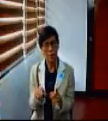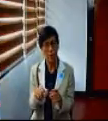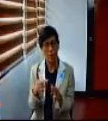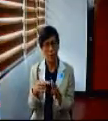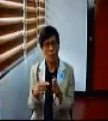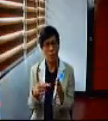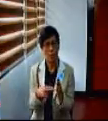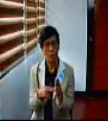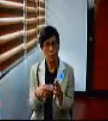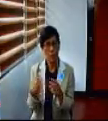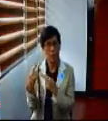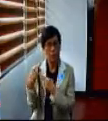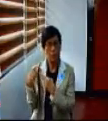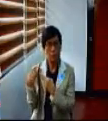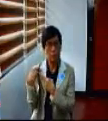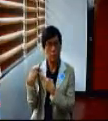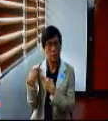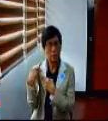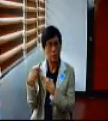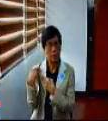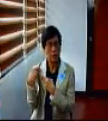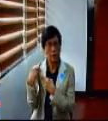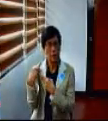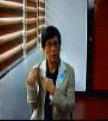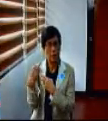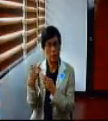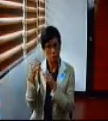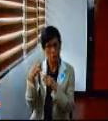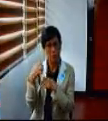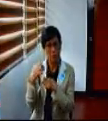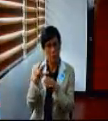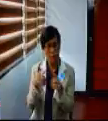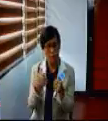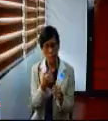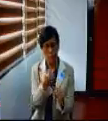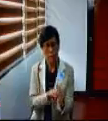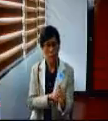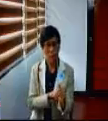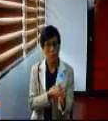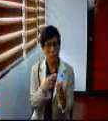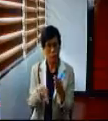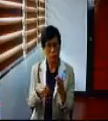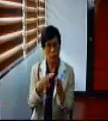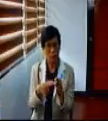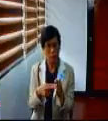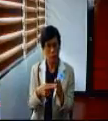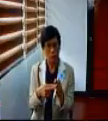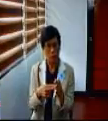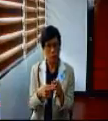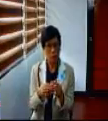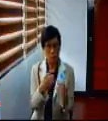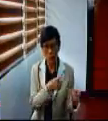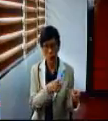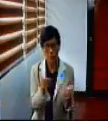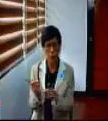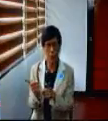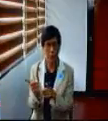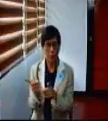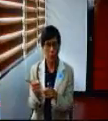their responsibilities, and the expectation of how each role or each actor will deliver